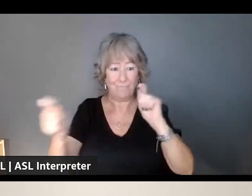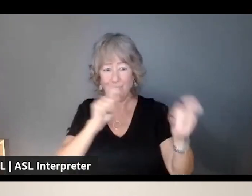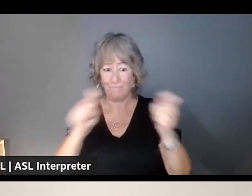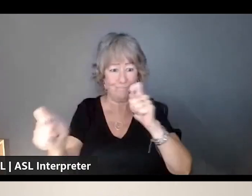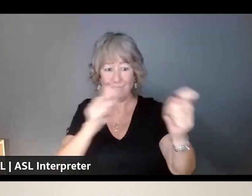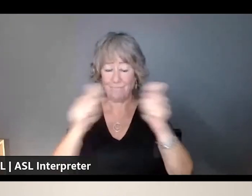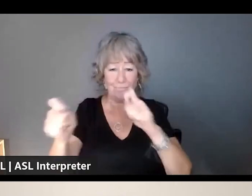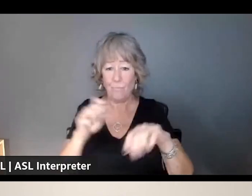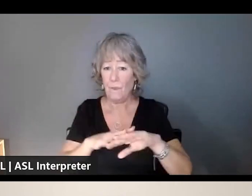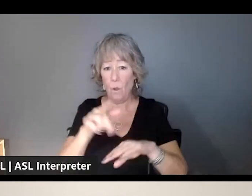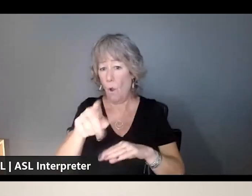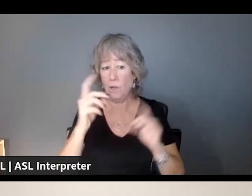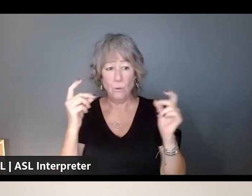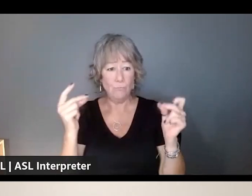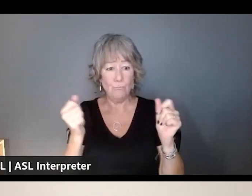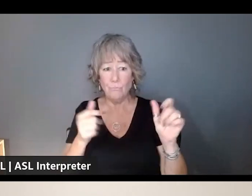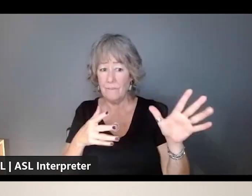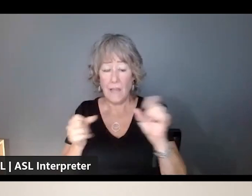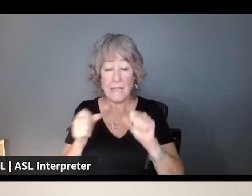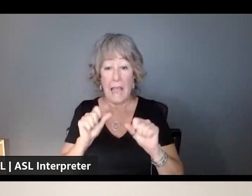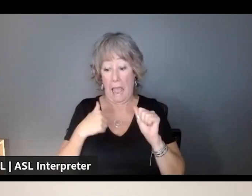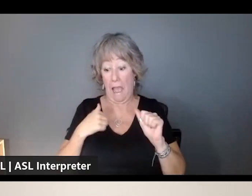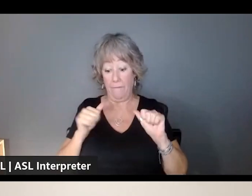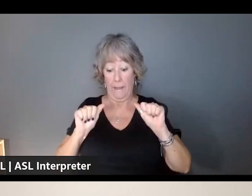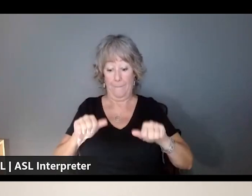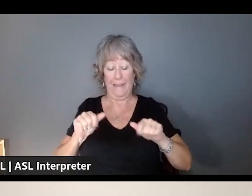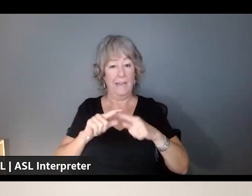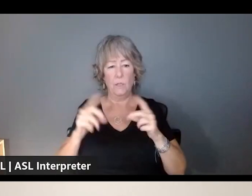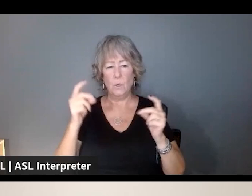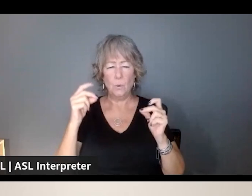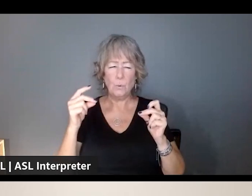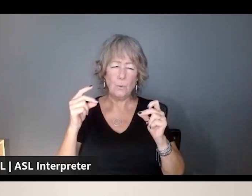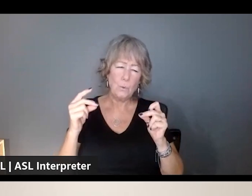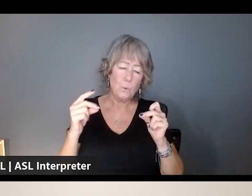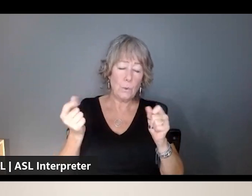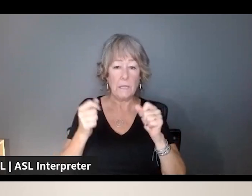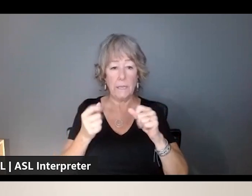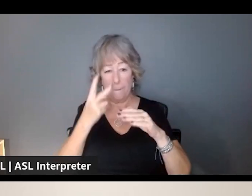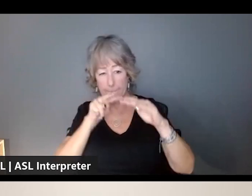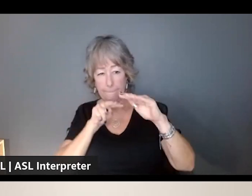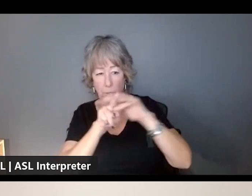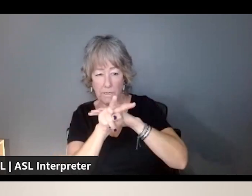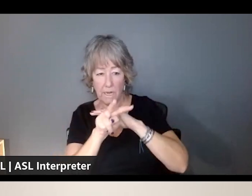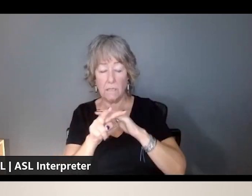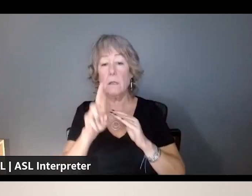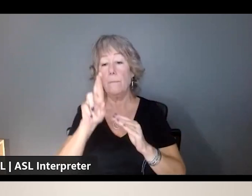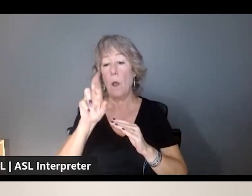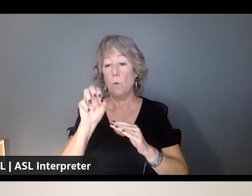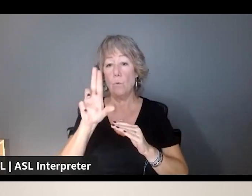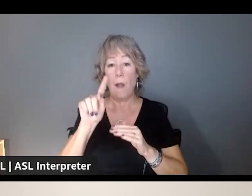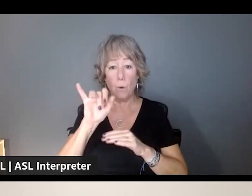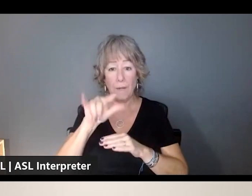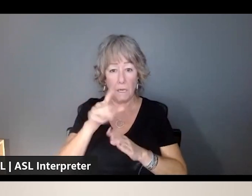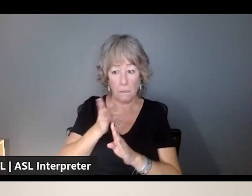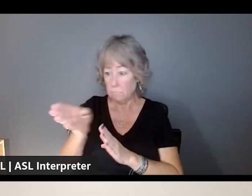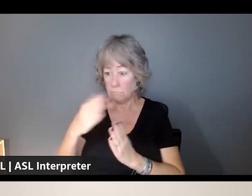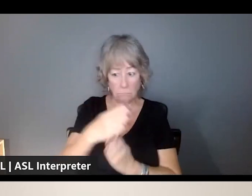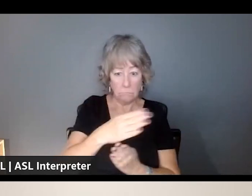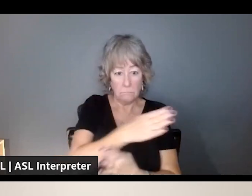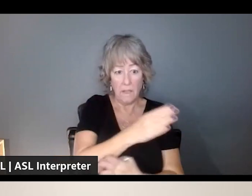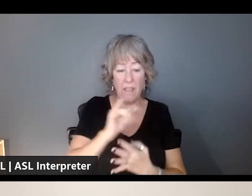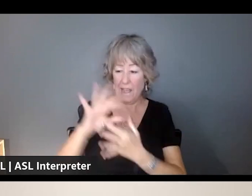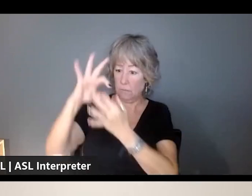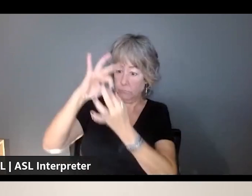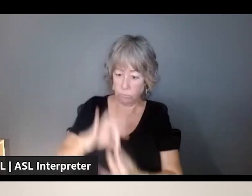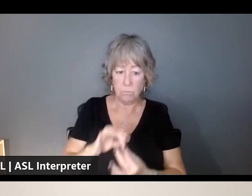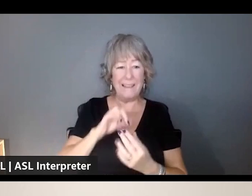you, then having the ability to on the fly make predictions about routing, et cetera, that's grounded in